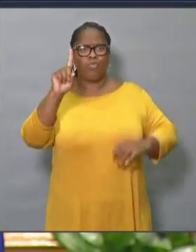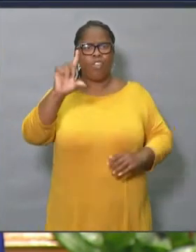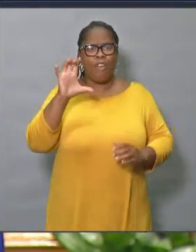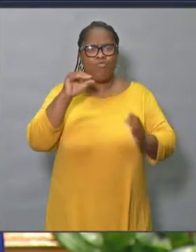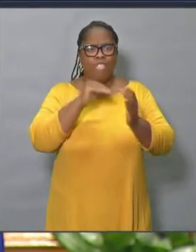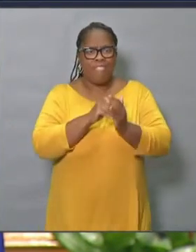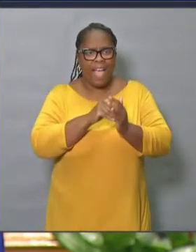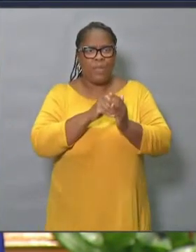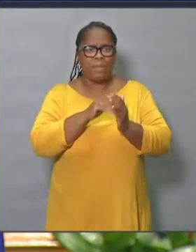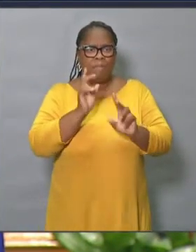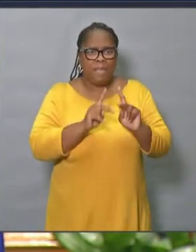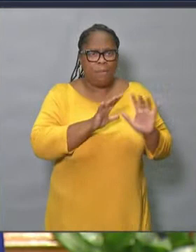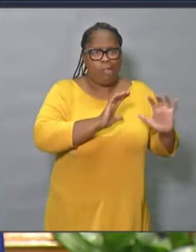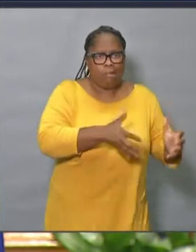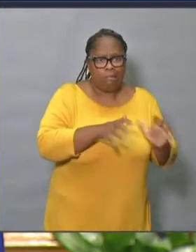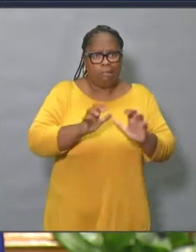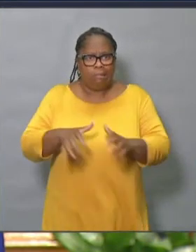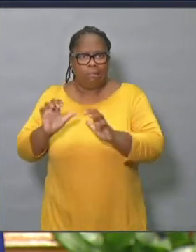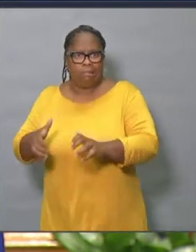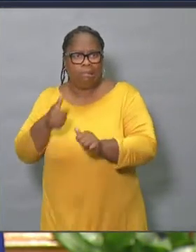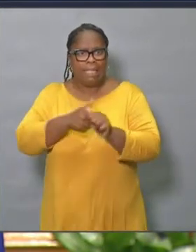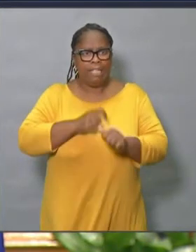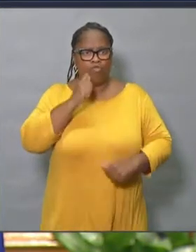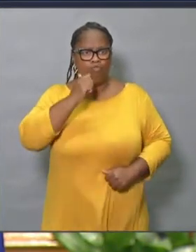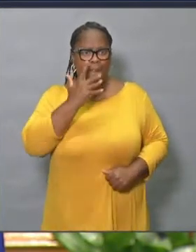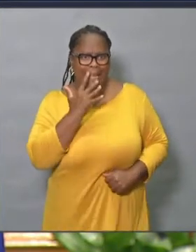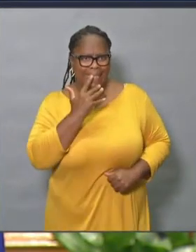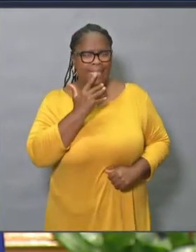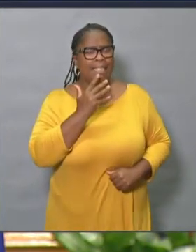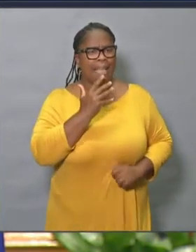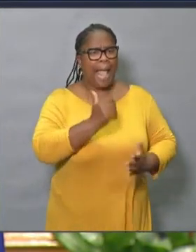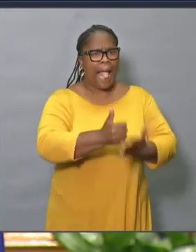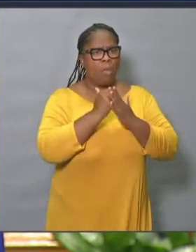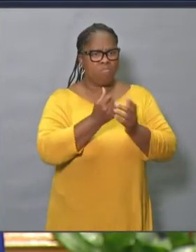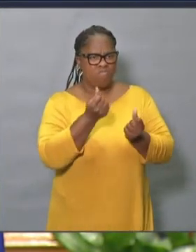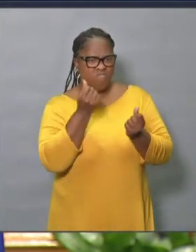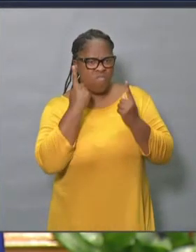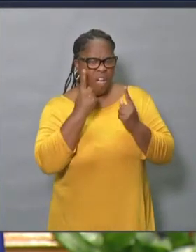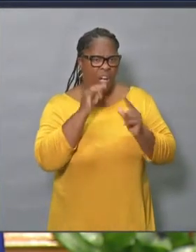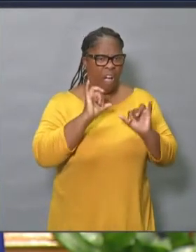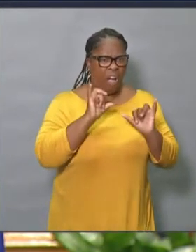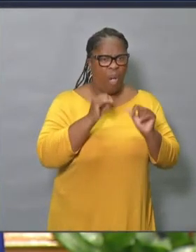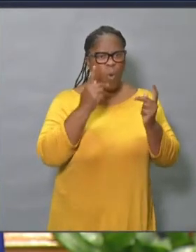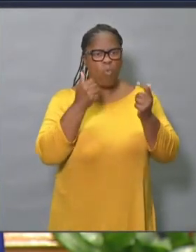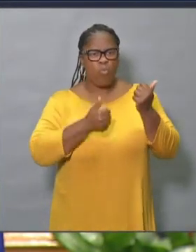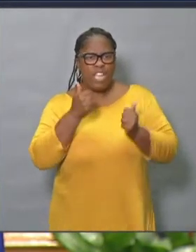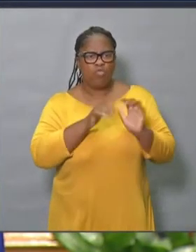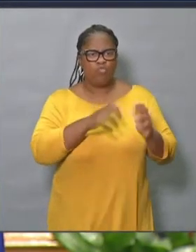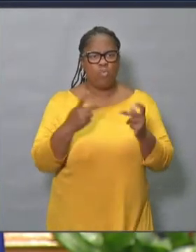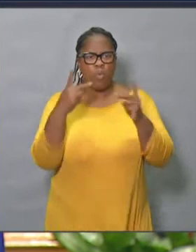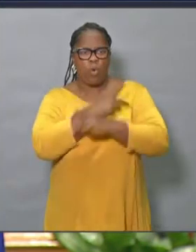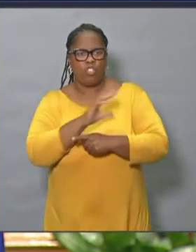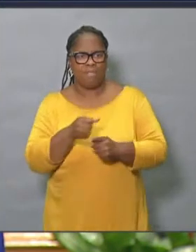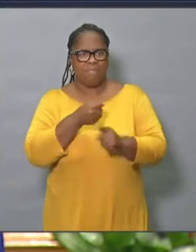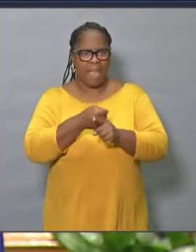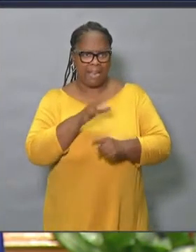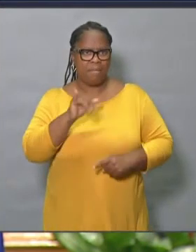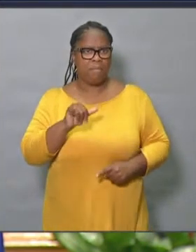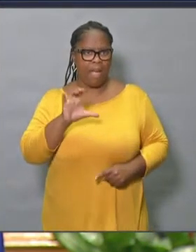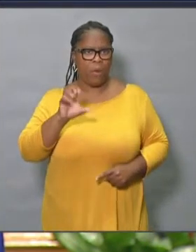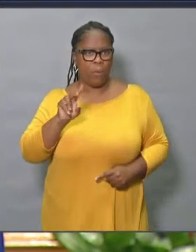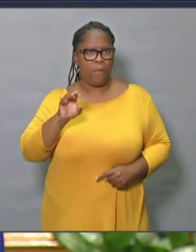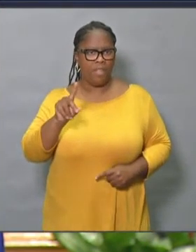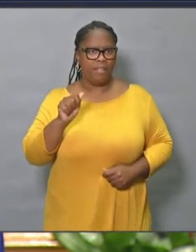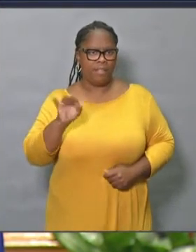with other groups across the population and really better understand which groups are disproportionately affected by